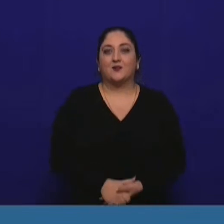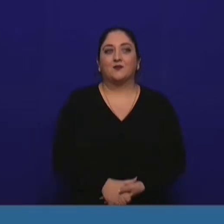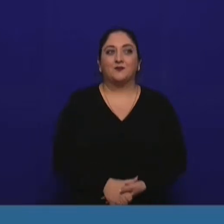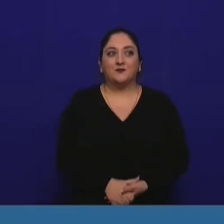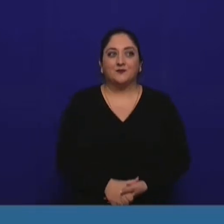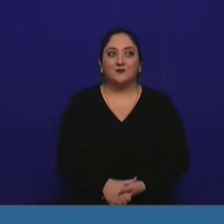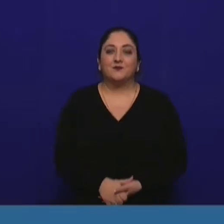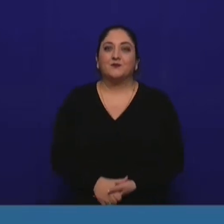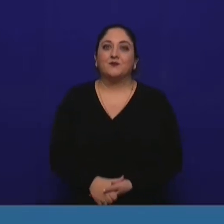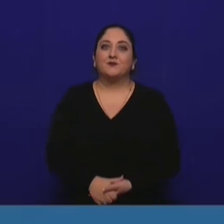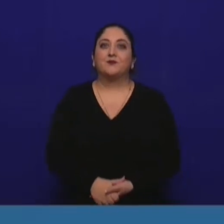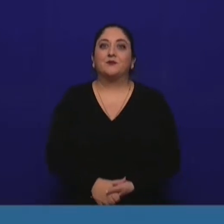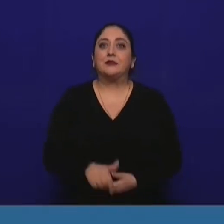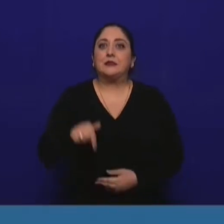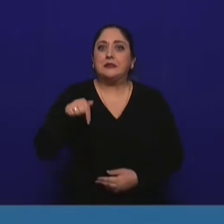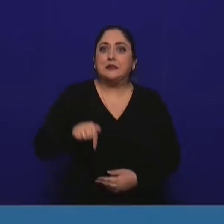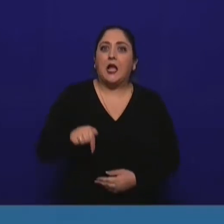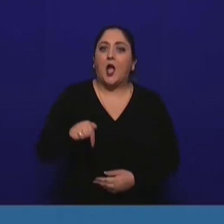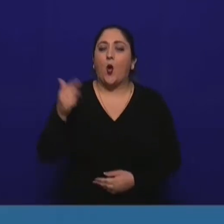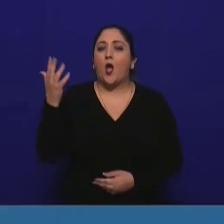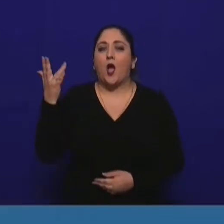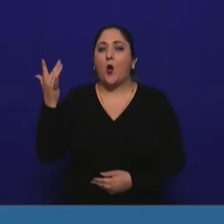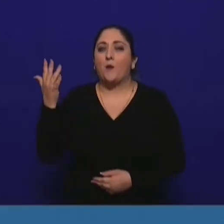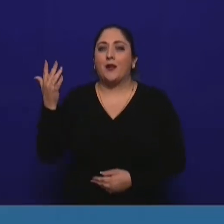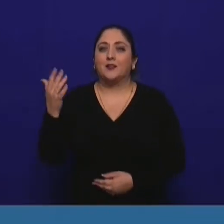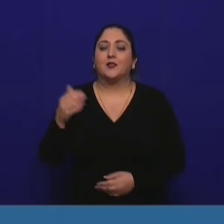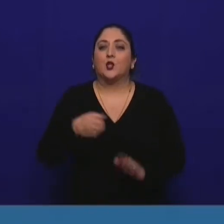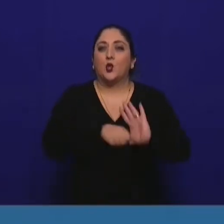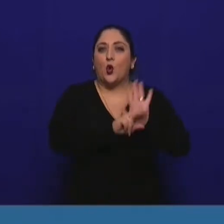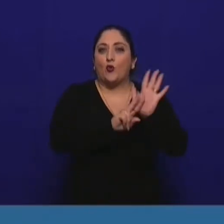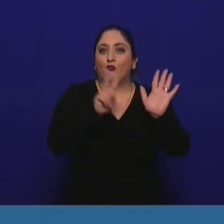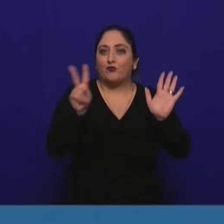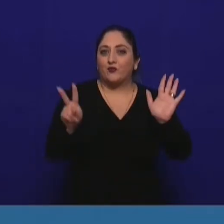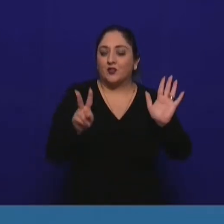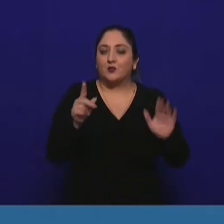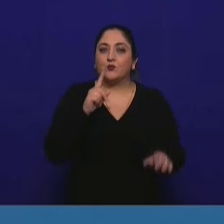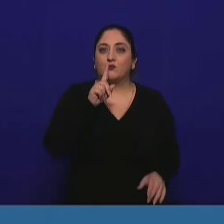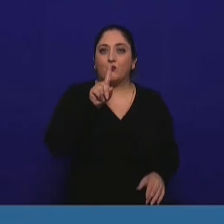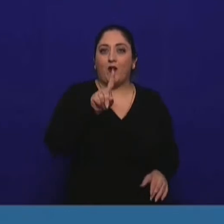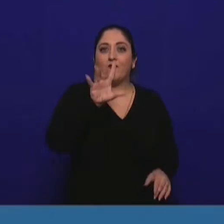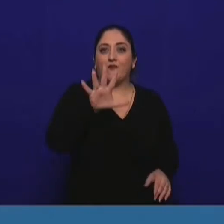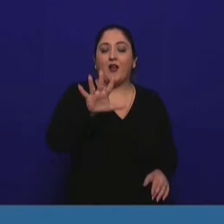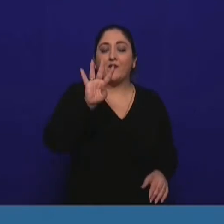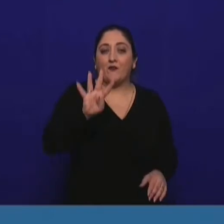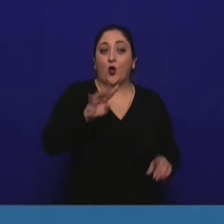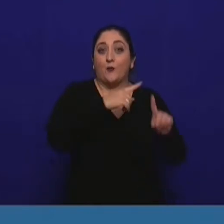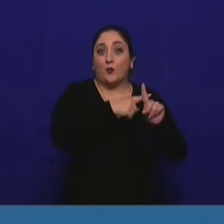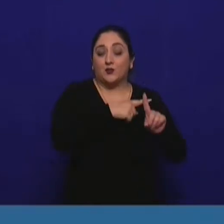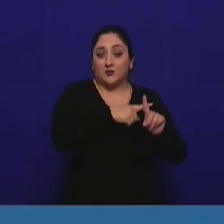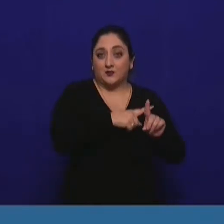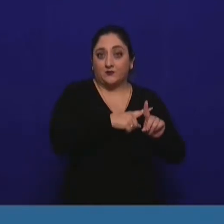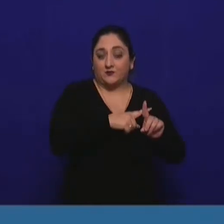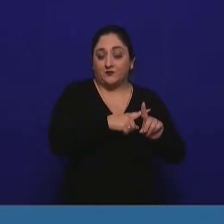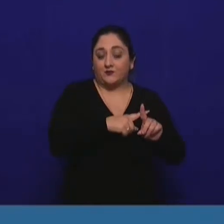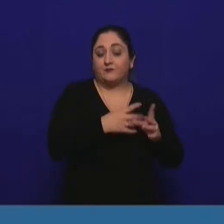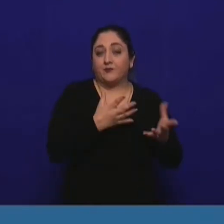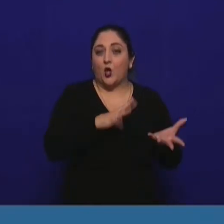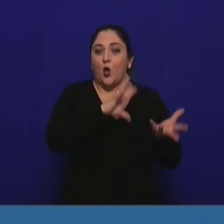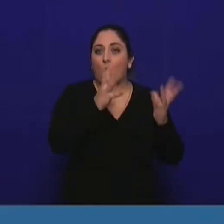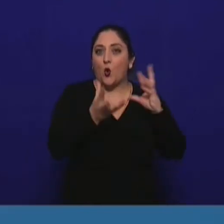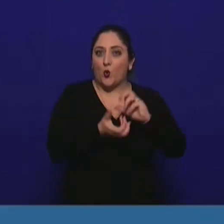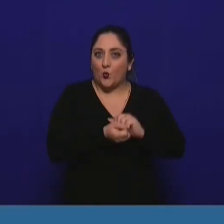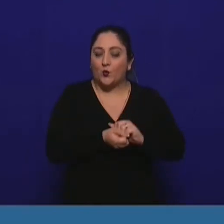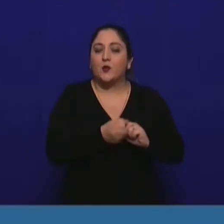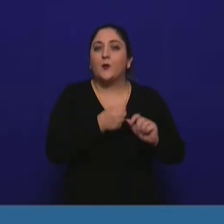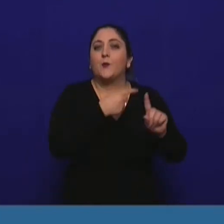doses. The situation in regard to cases, we have 154 positive cases, so the total number